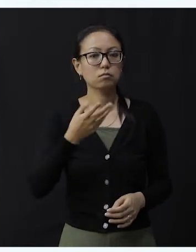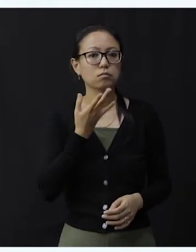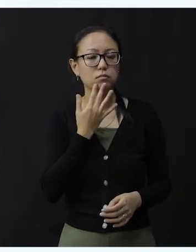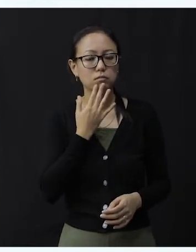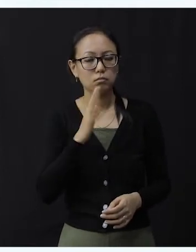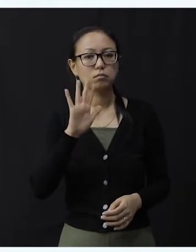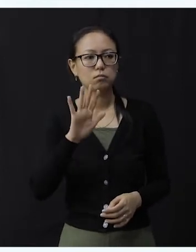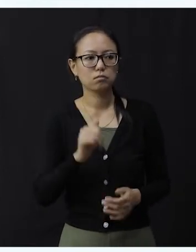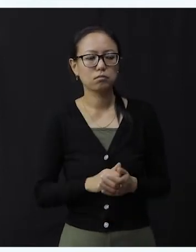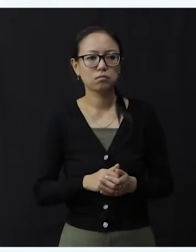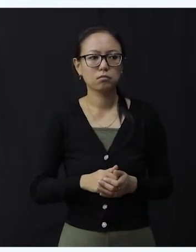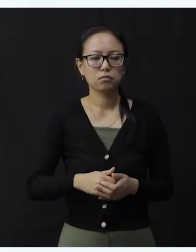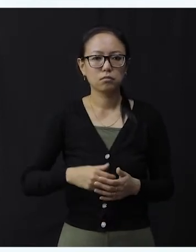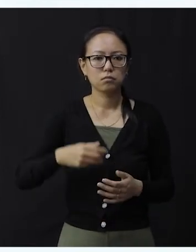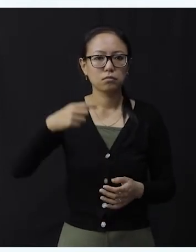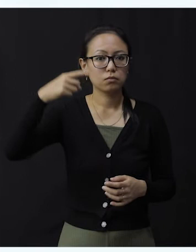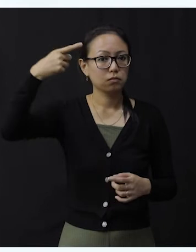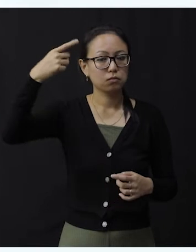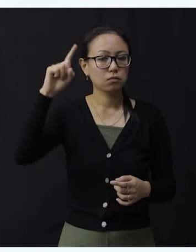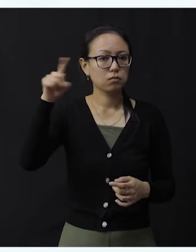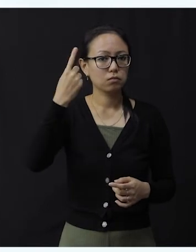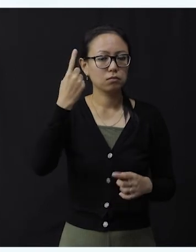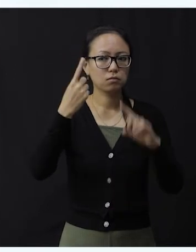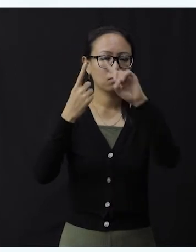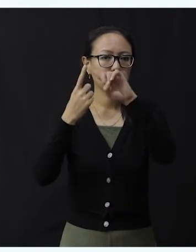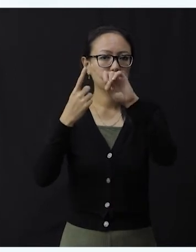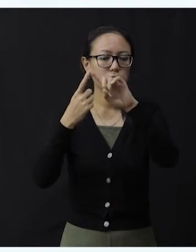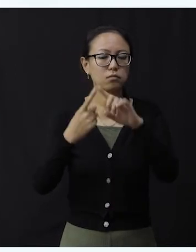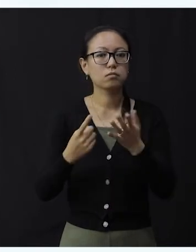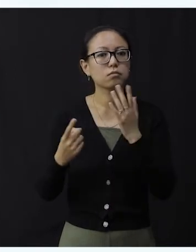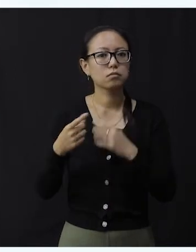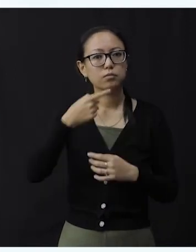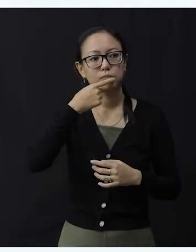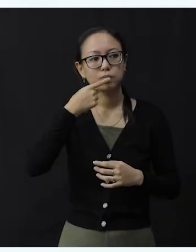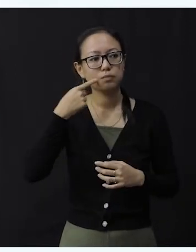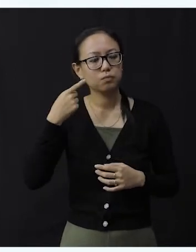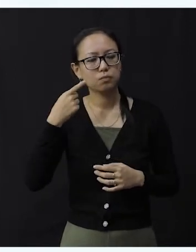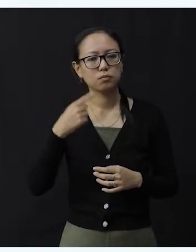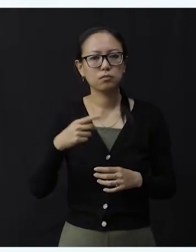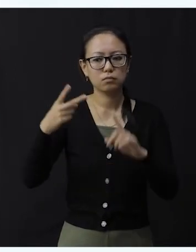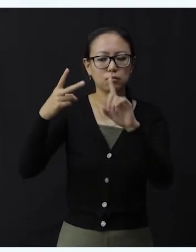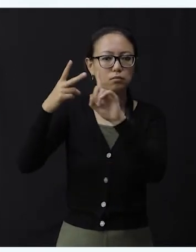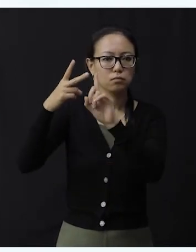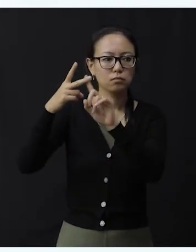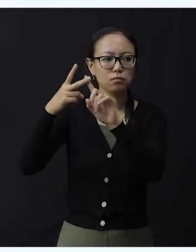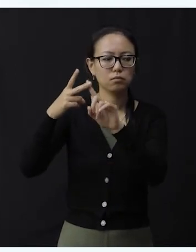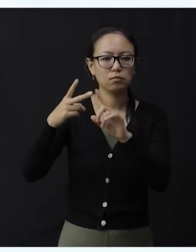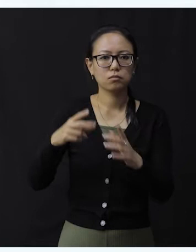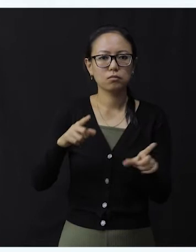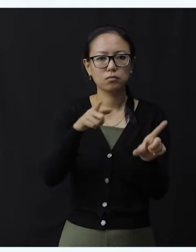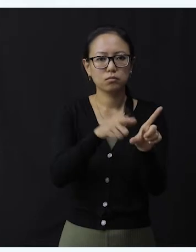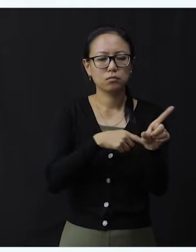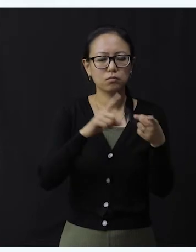that it is telling you to stop. And the yellow color gives you a signal